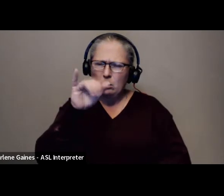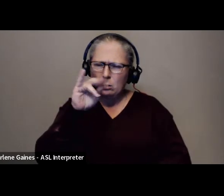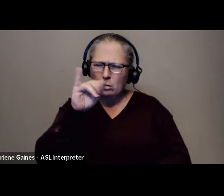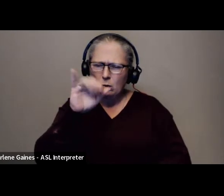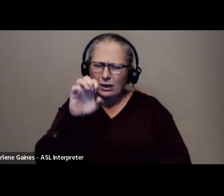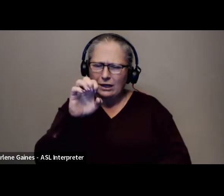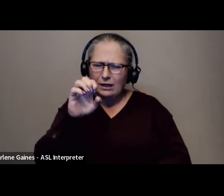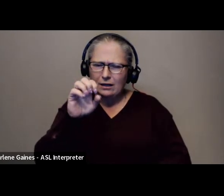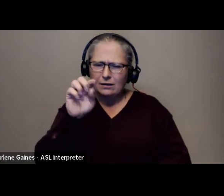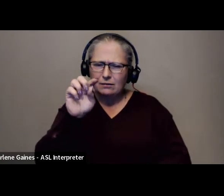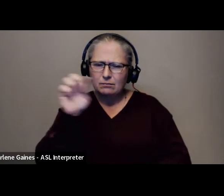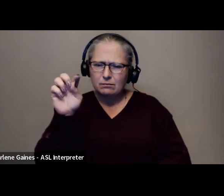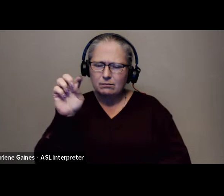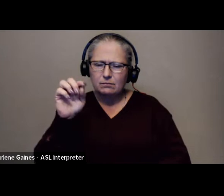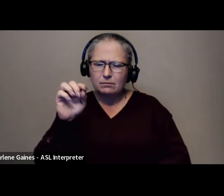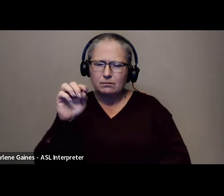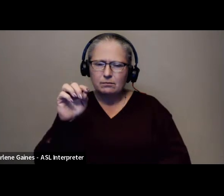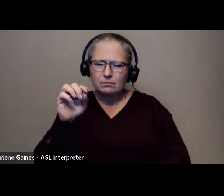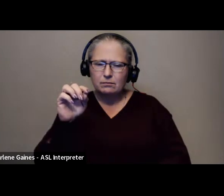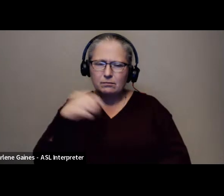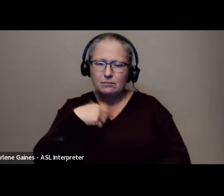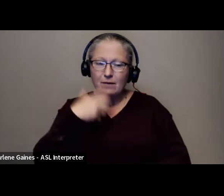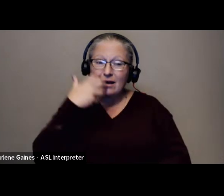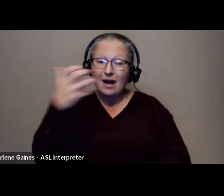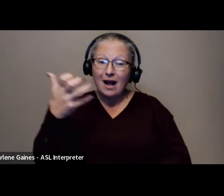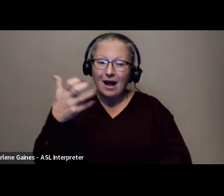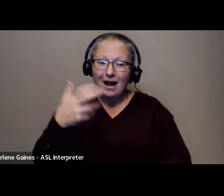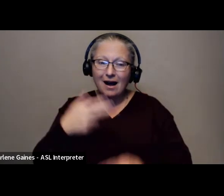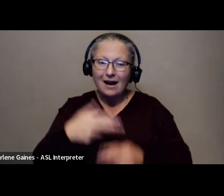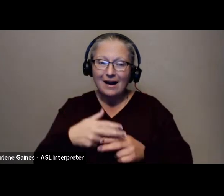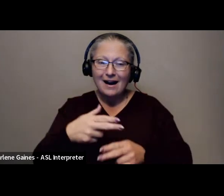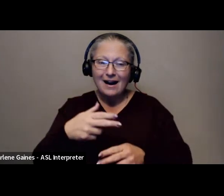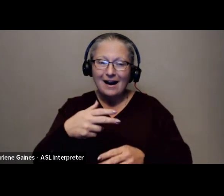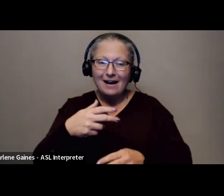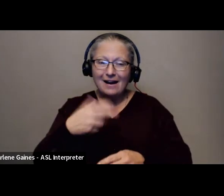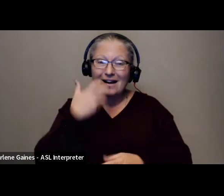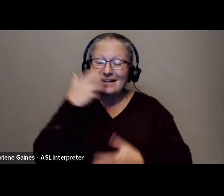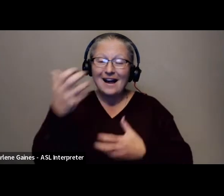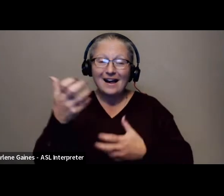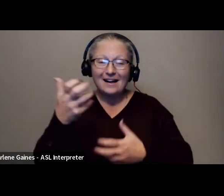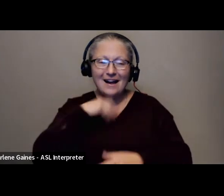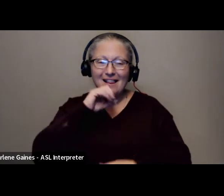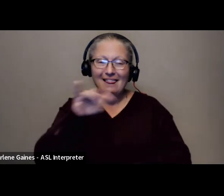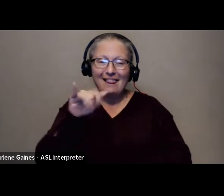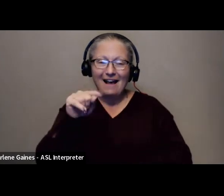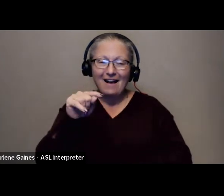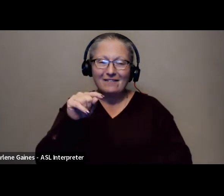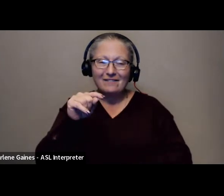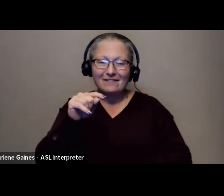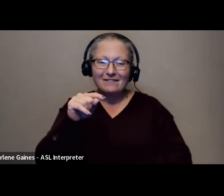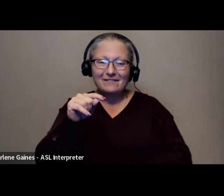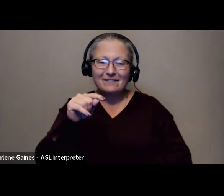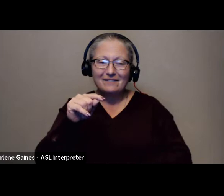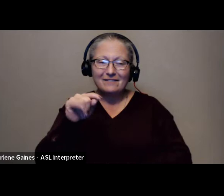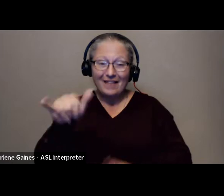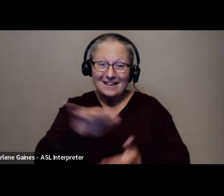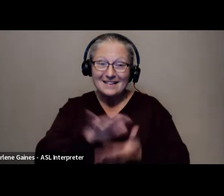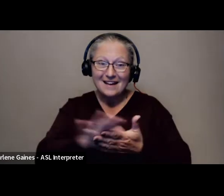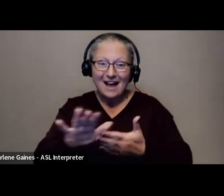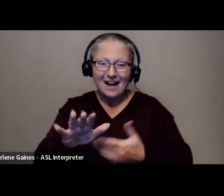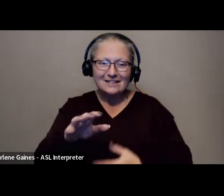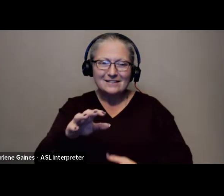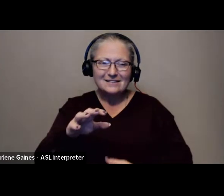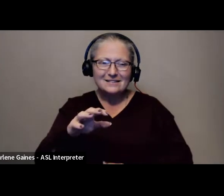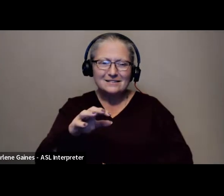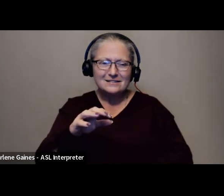You hear? Or we're just shouting out. I love it. We're just shouting out. You will. That's super nice. Like